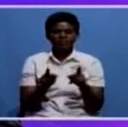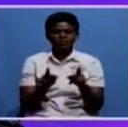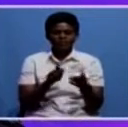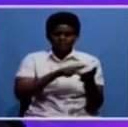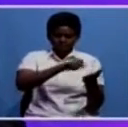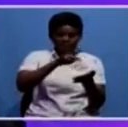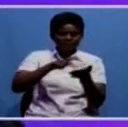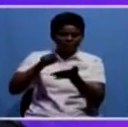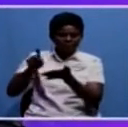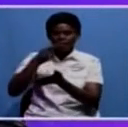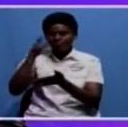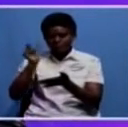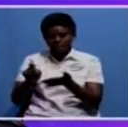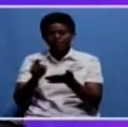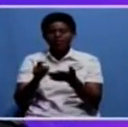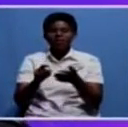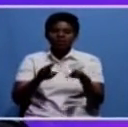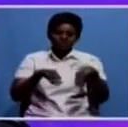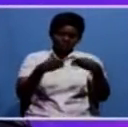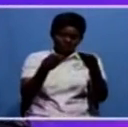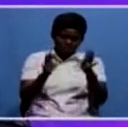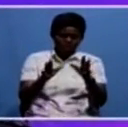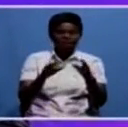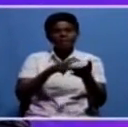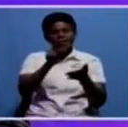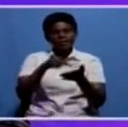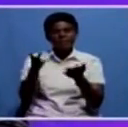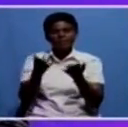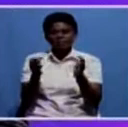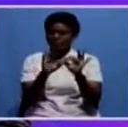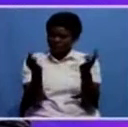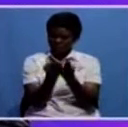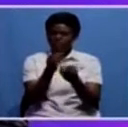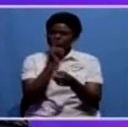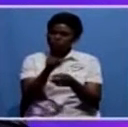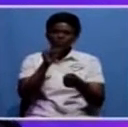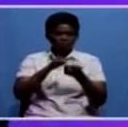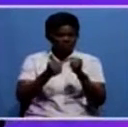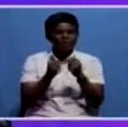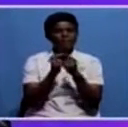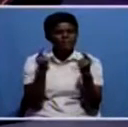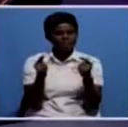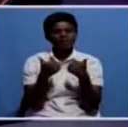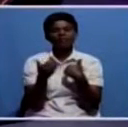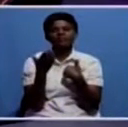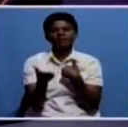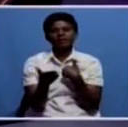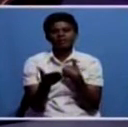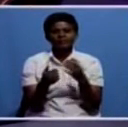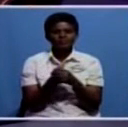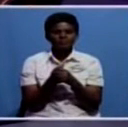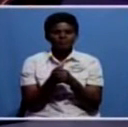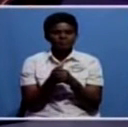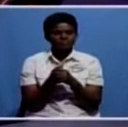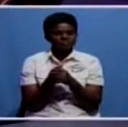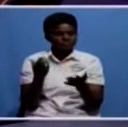paid, suppliers are not being paid, and this affects families, real families. There's a risk that there may not be an investor